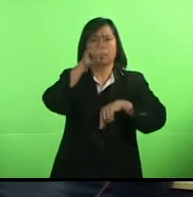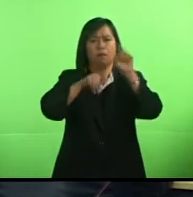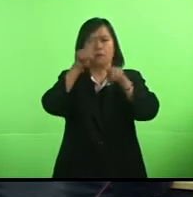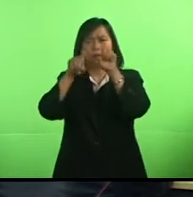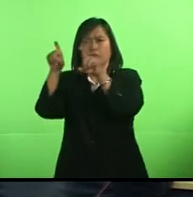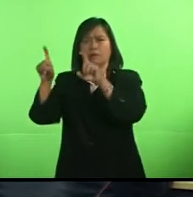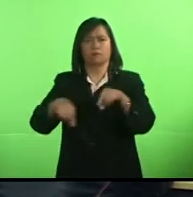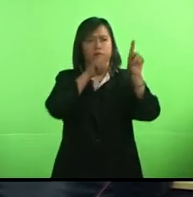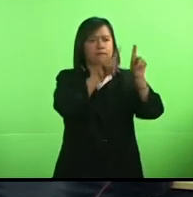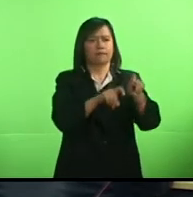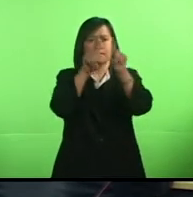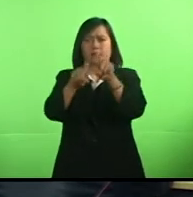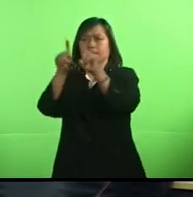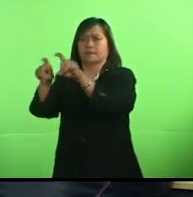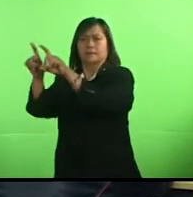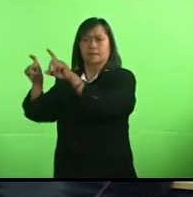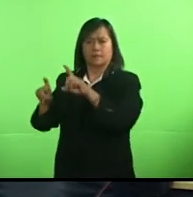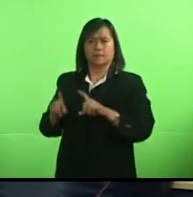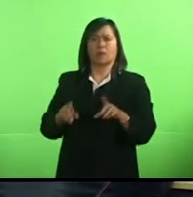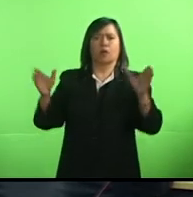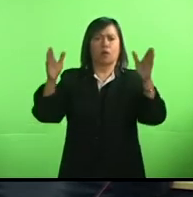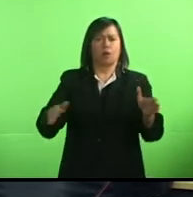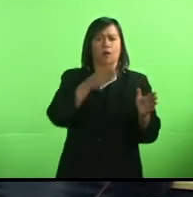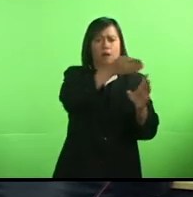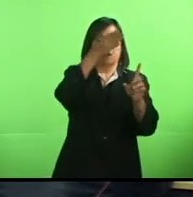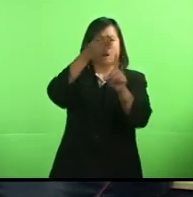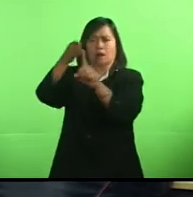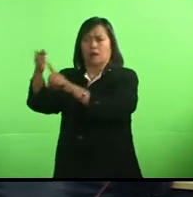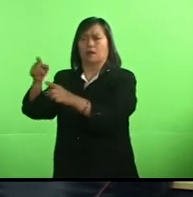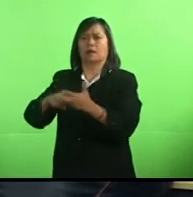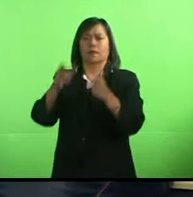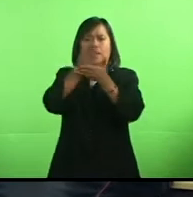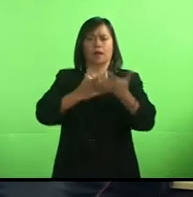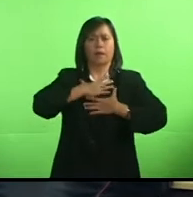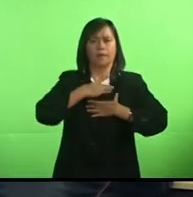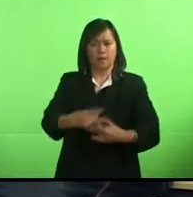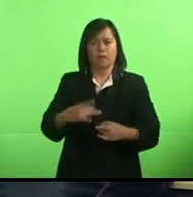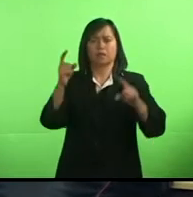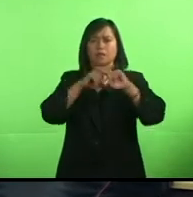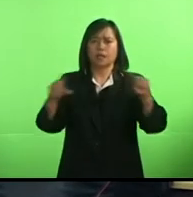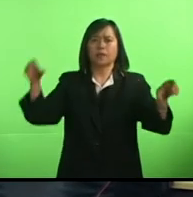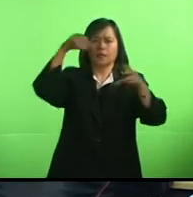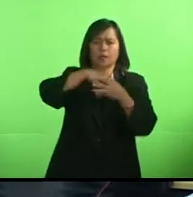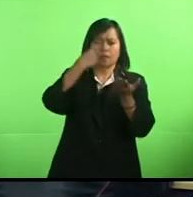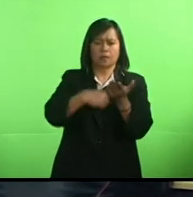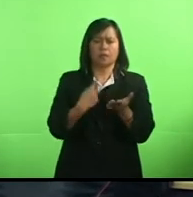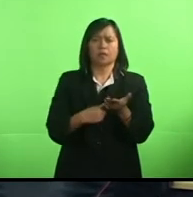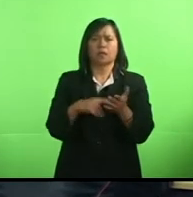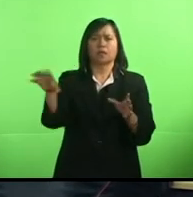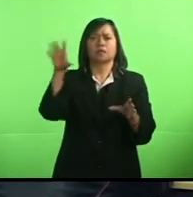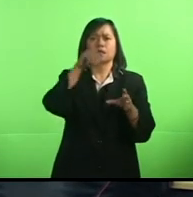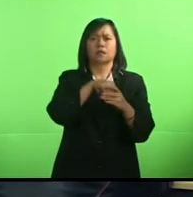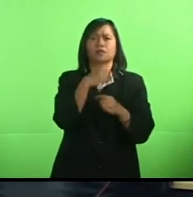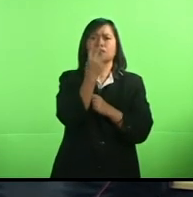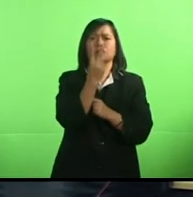be your interested party. But in the discussion, you only touch on only two groups of people, not